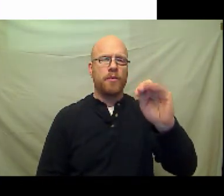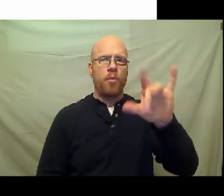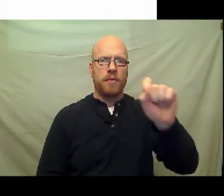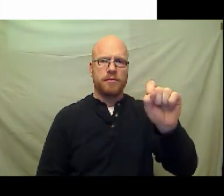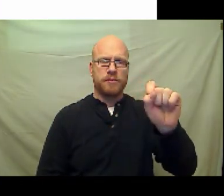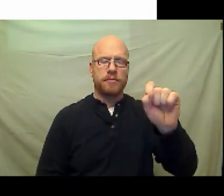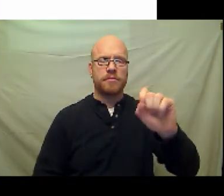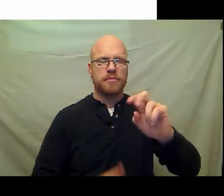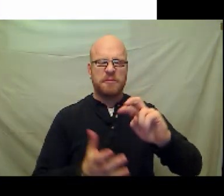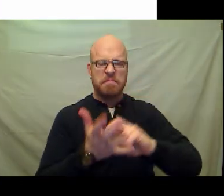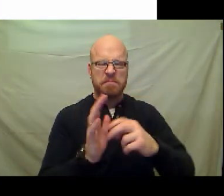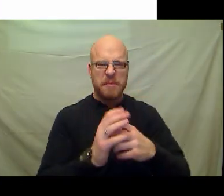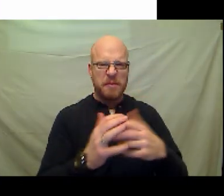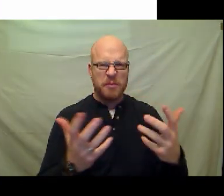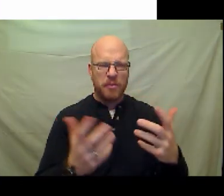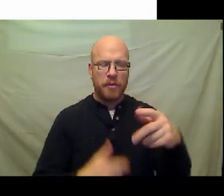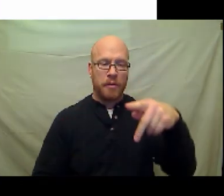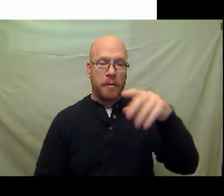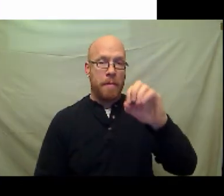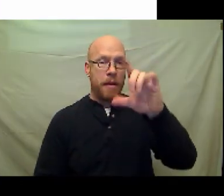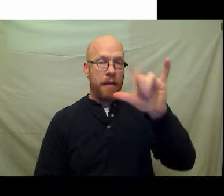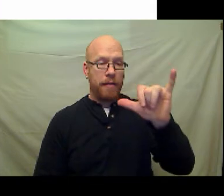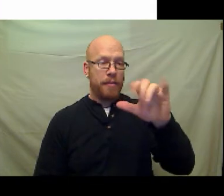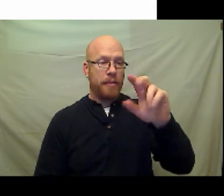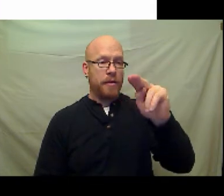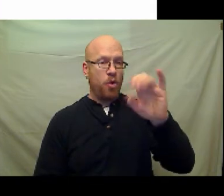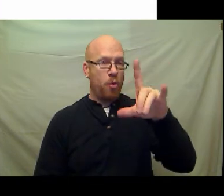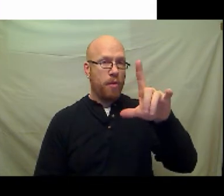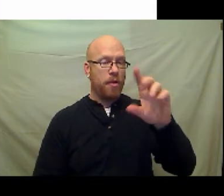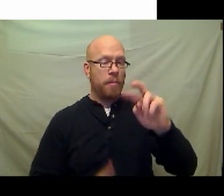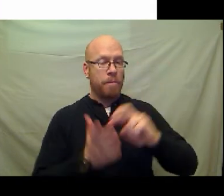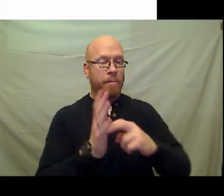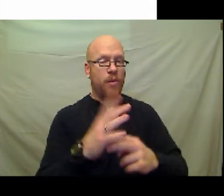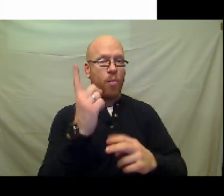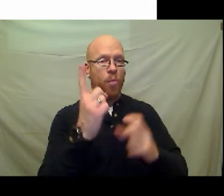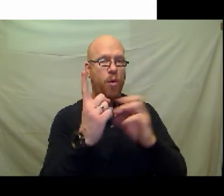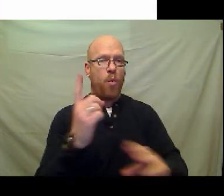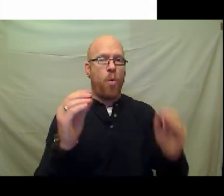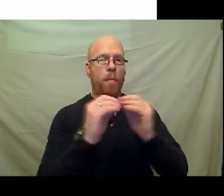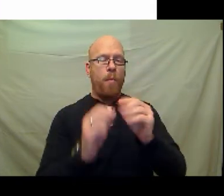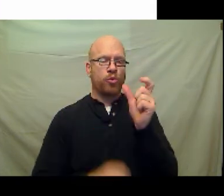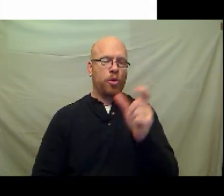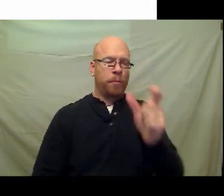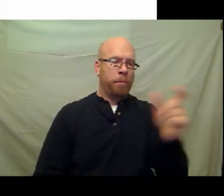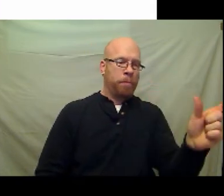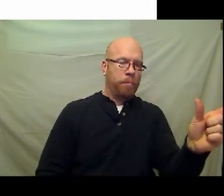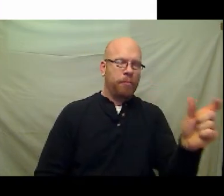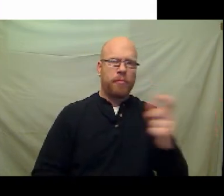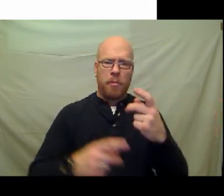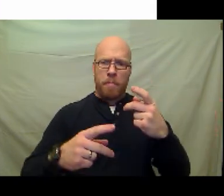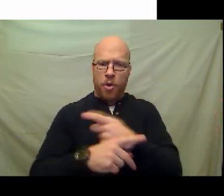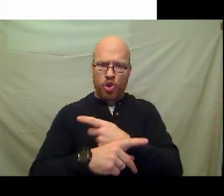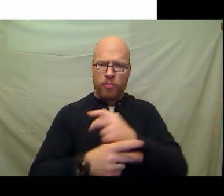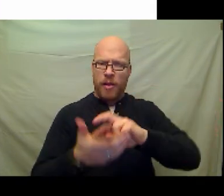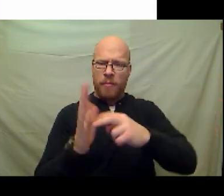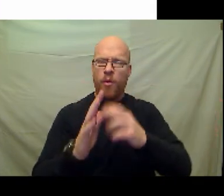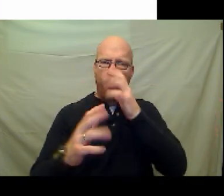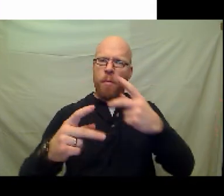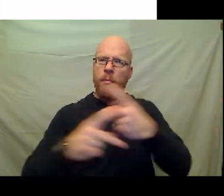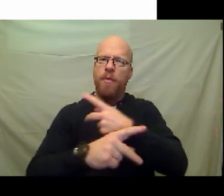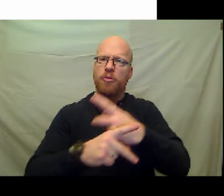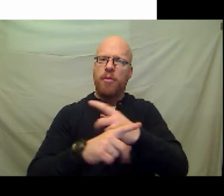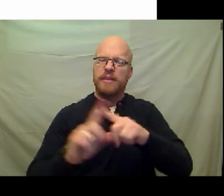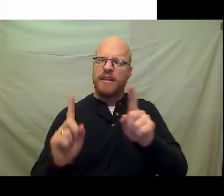multiplying polynomials. What does that even mean? Polynomials means one or more terms.